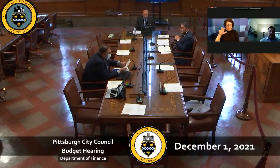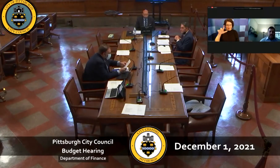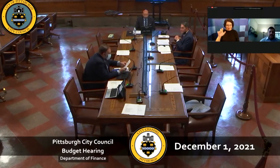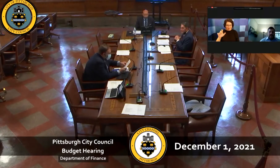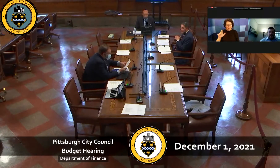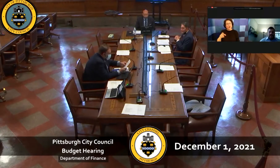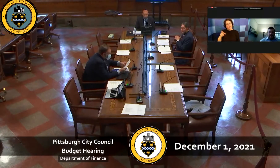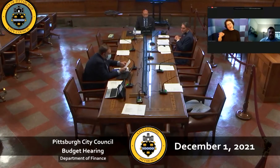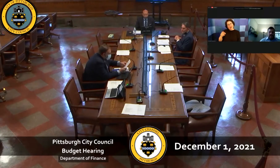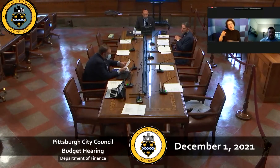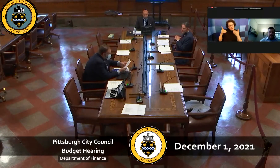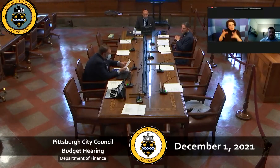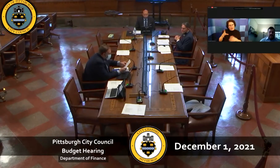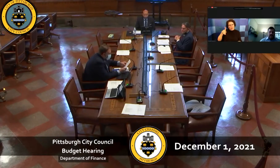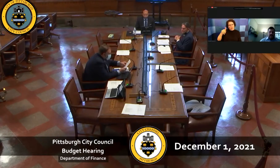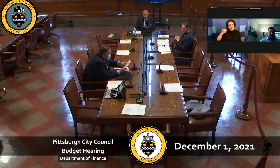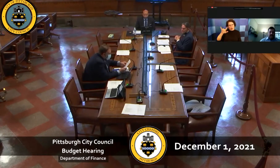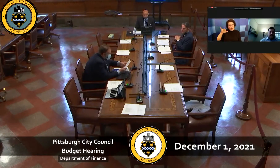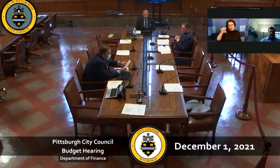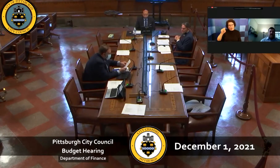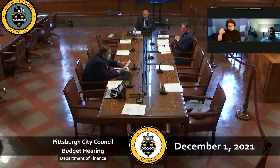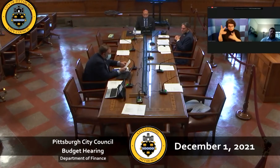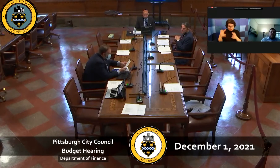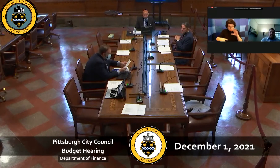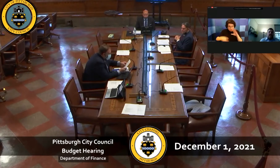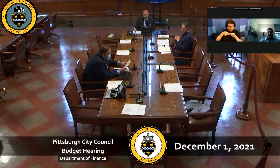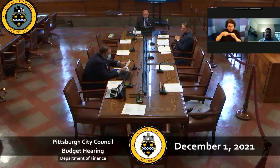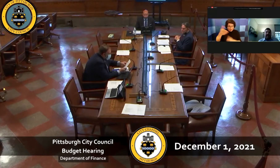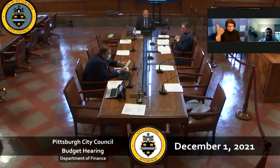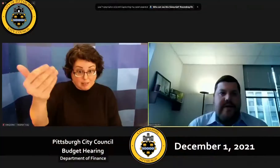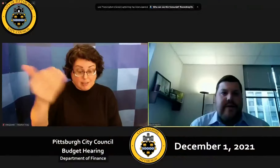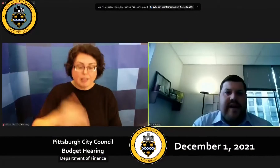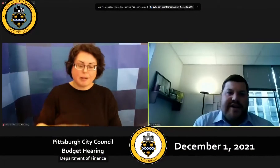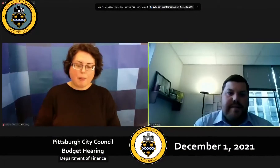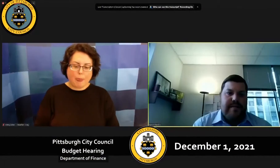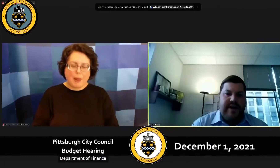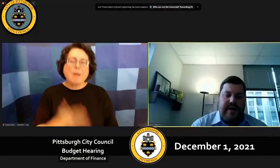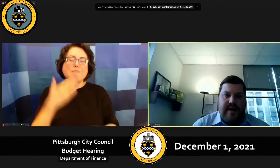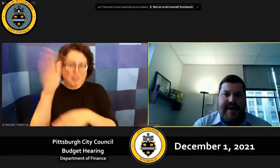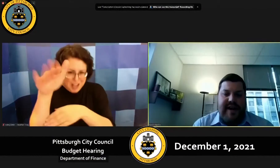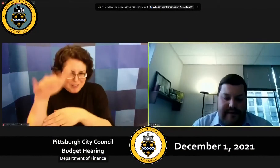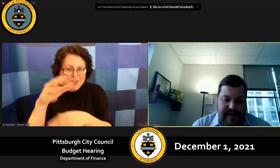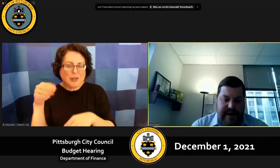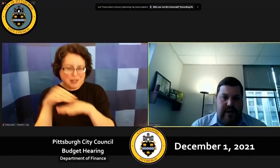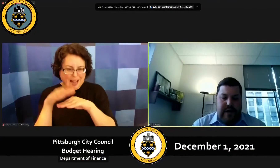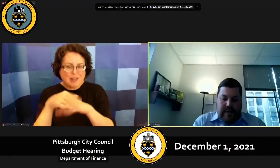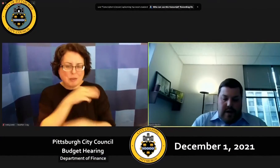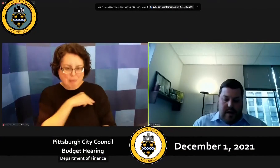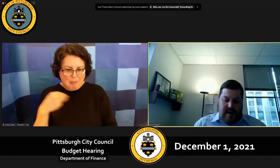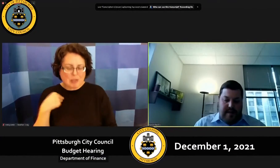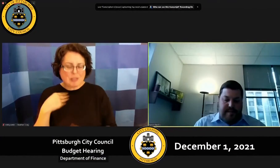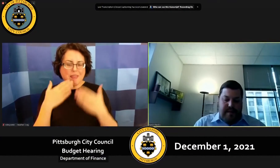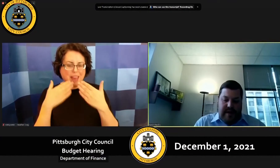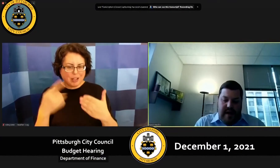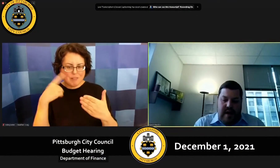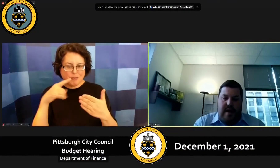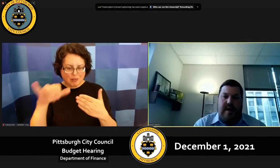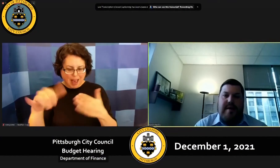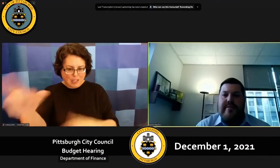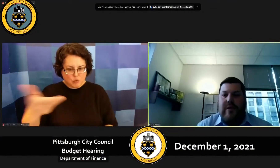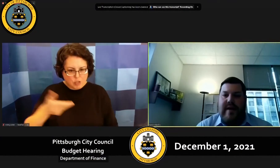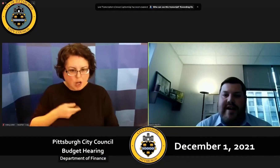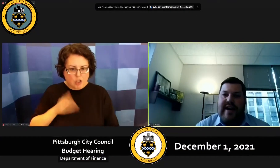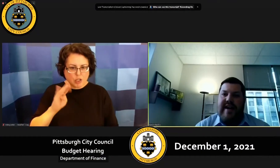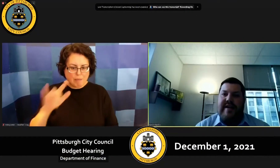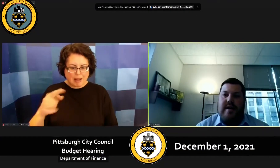anything you would like to add uh good afternoon council members uh thank you for the introduction uh bill um i'm